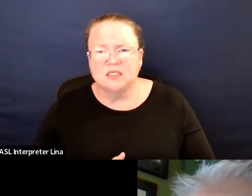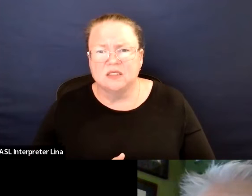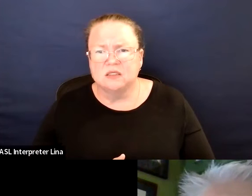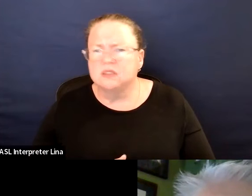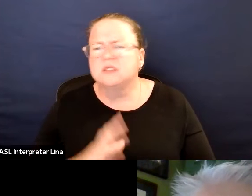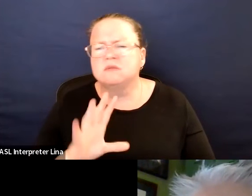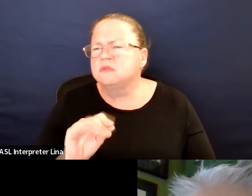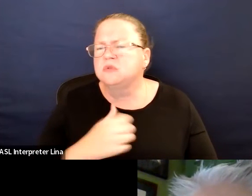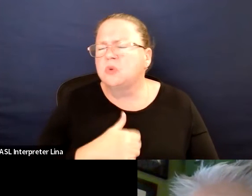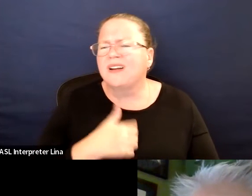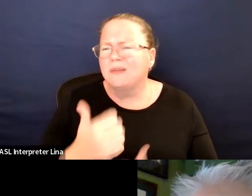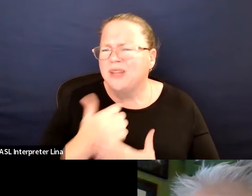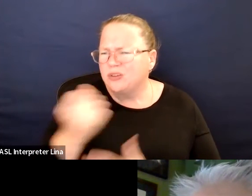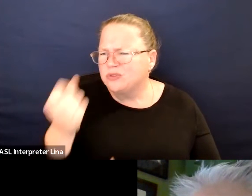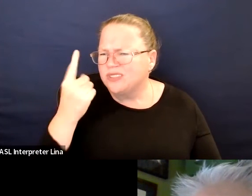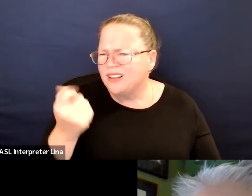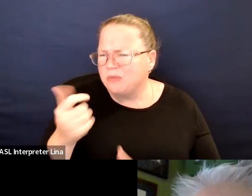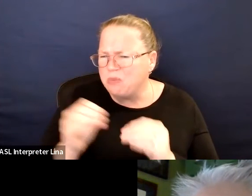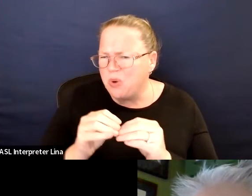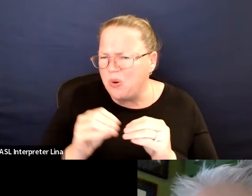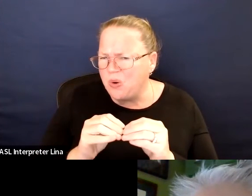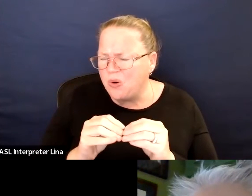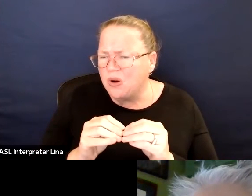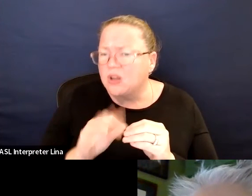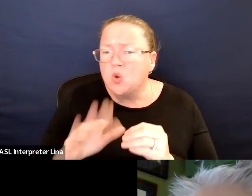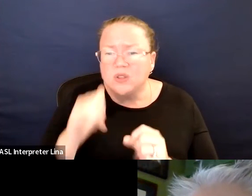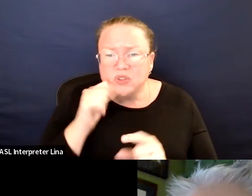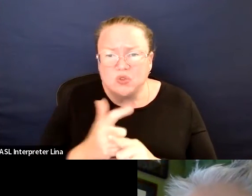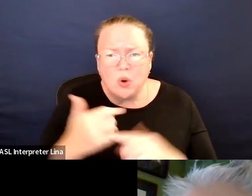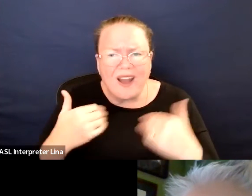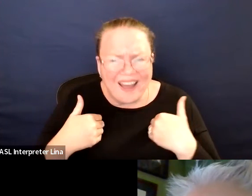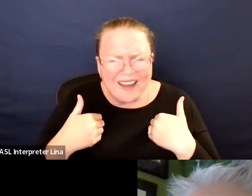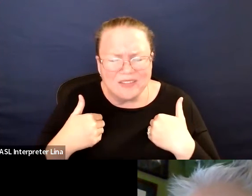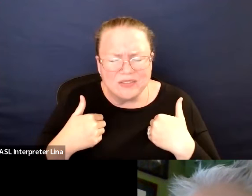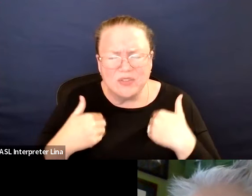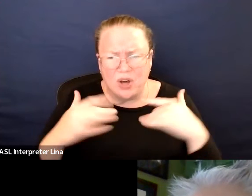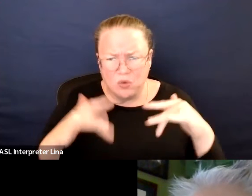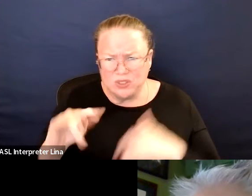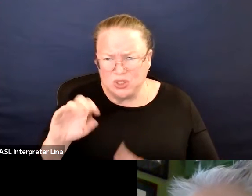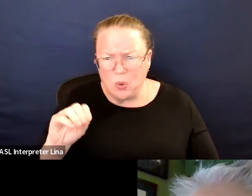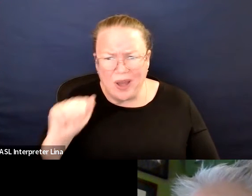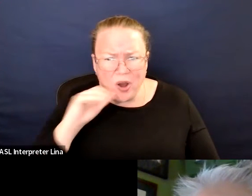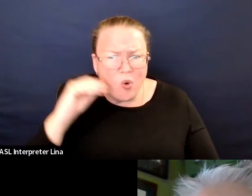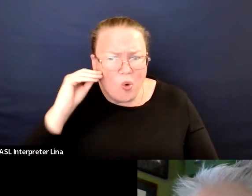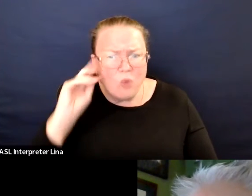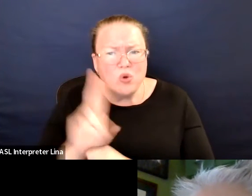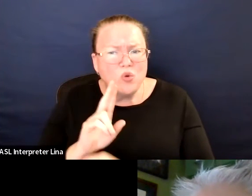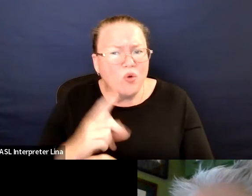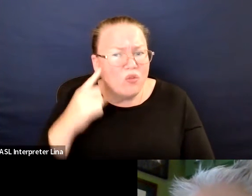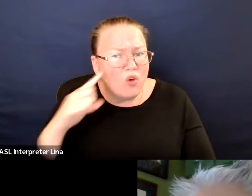don't apologize. Help me understand a little bit more that your sister has a recording studio at home that they use